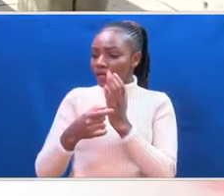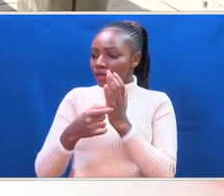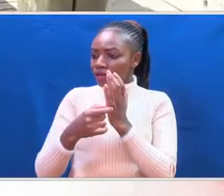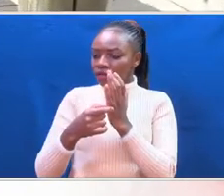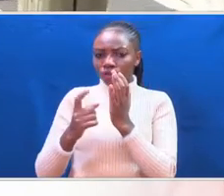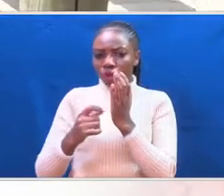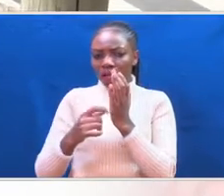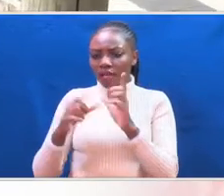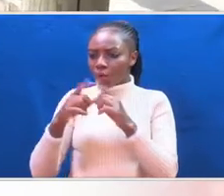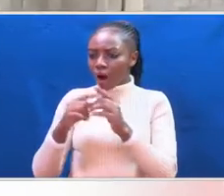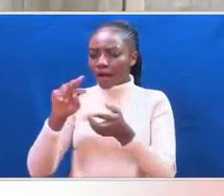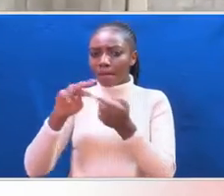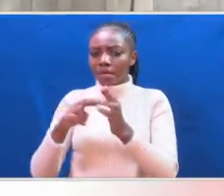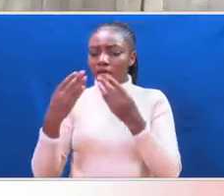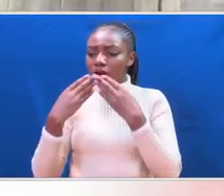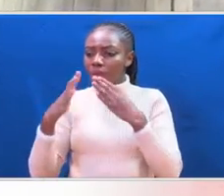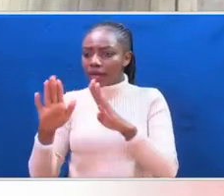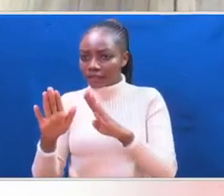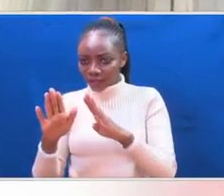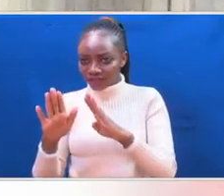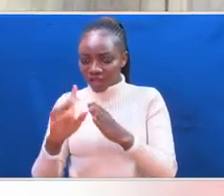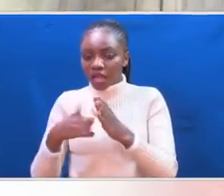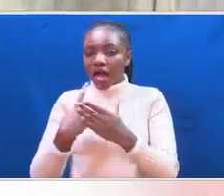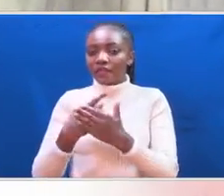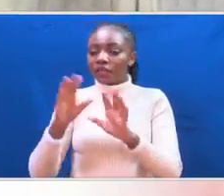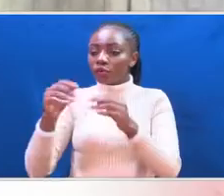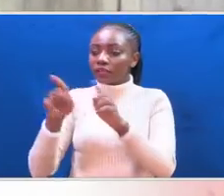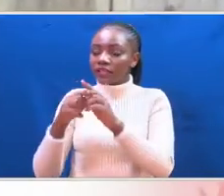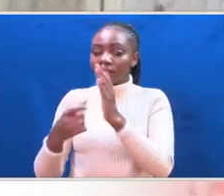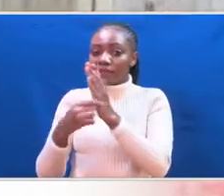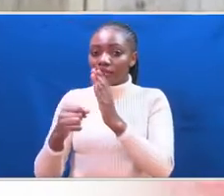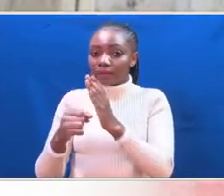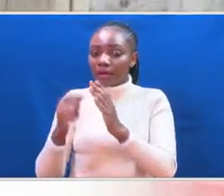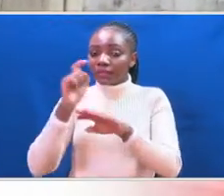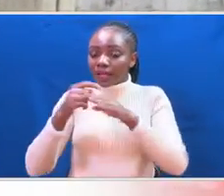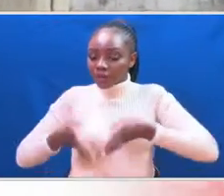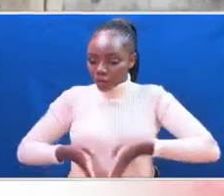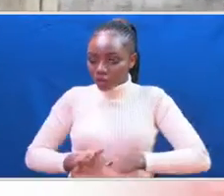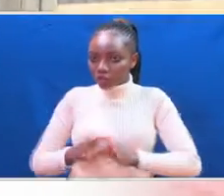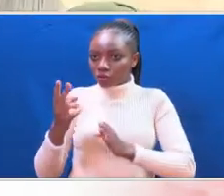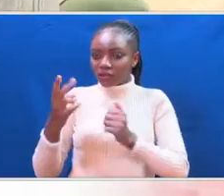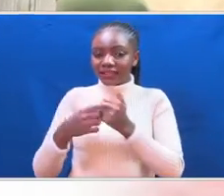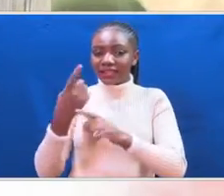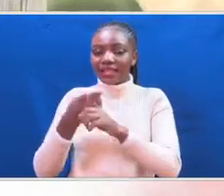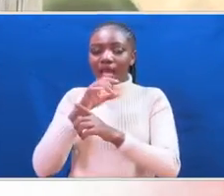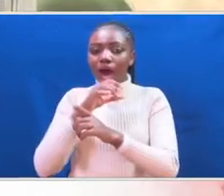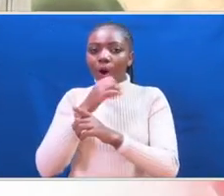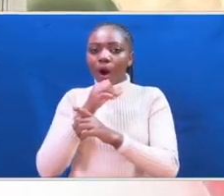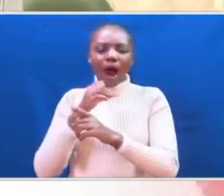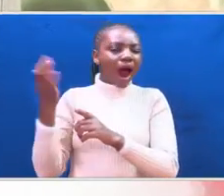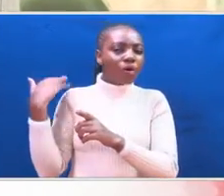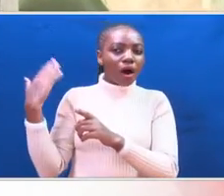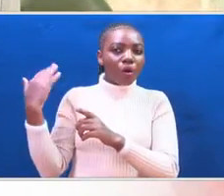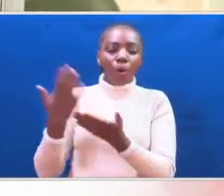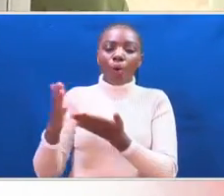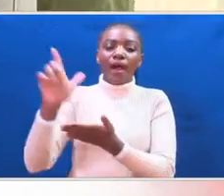humongas and majestic mammal when he was born 26 years ago at the Olpejeta Conservancy in Laikipia